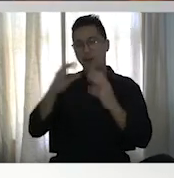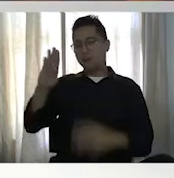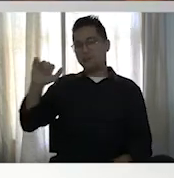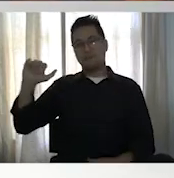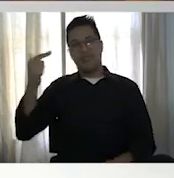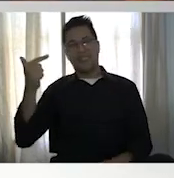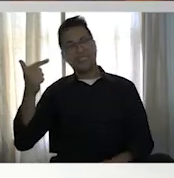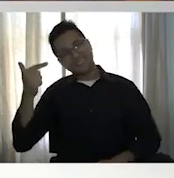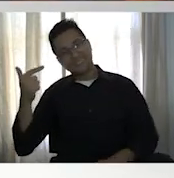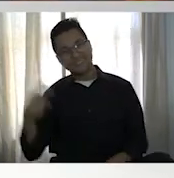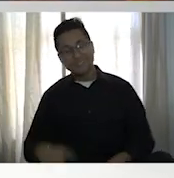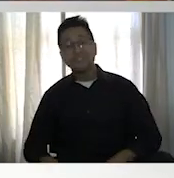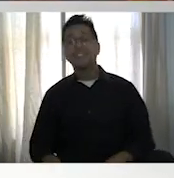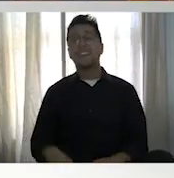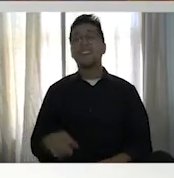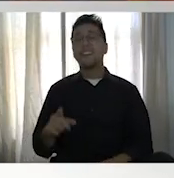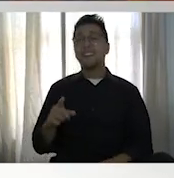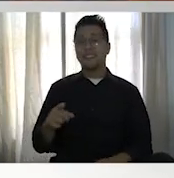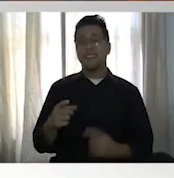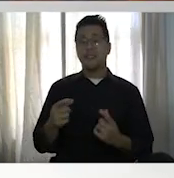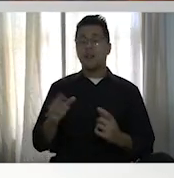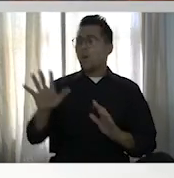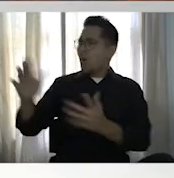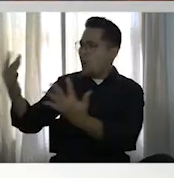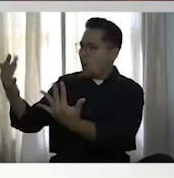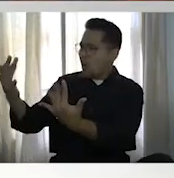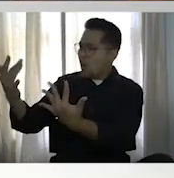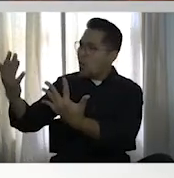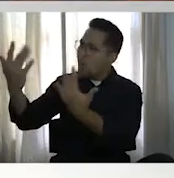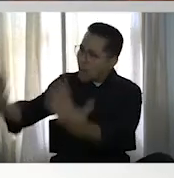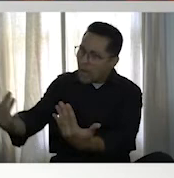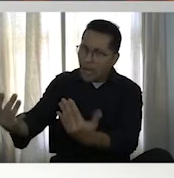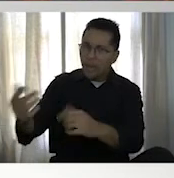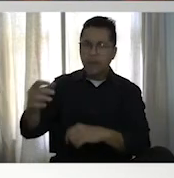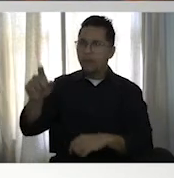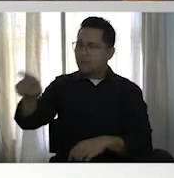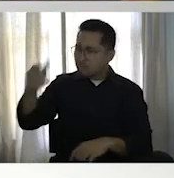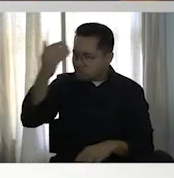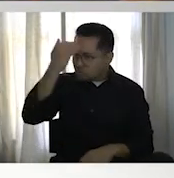so you are going to, wait a minute.